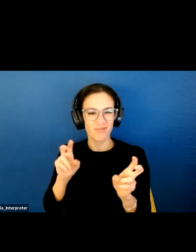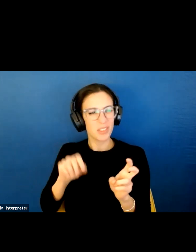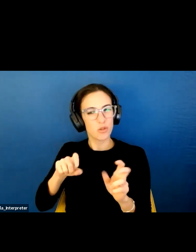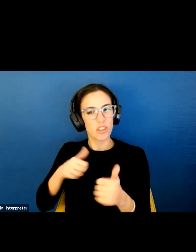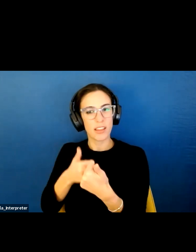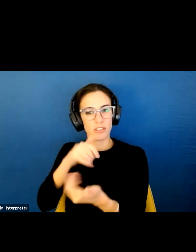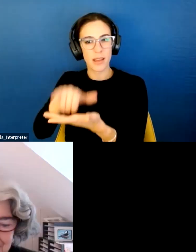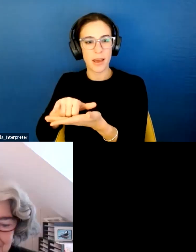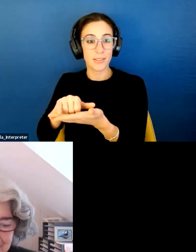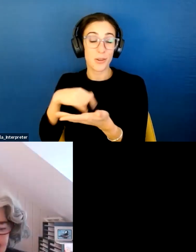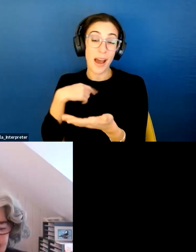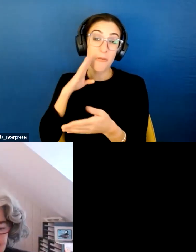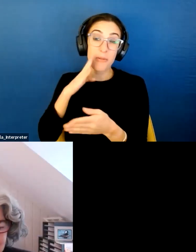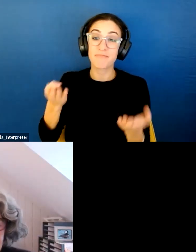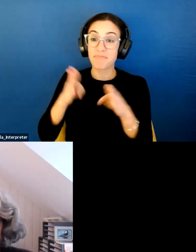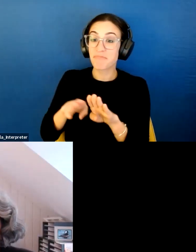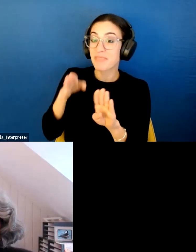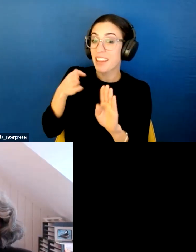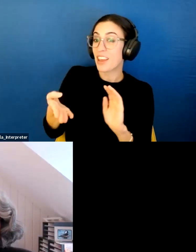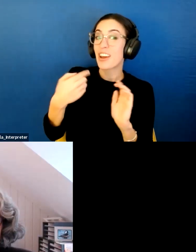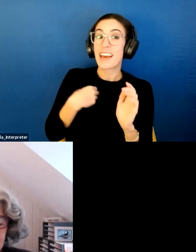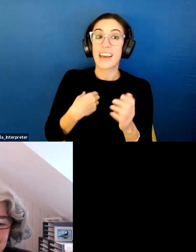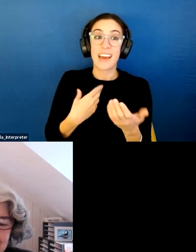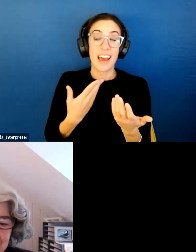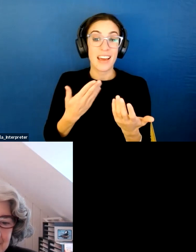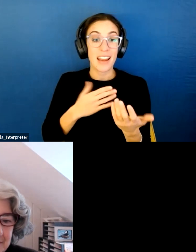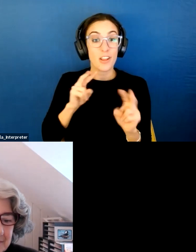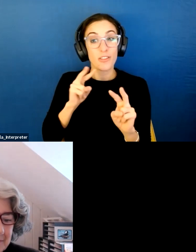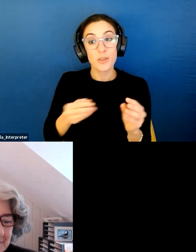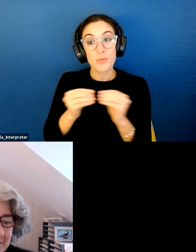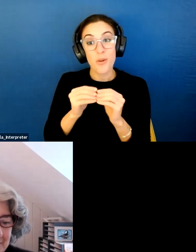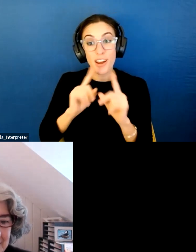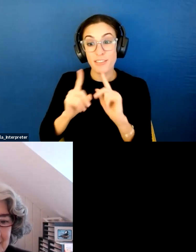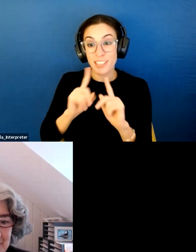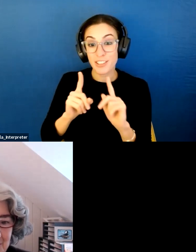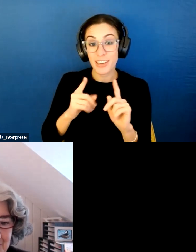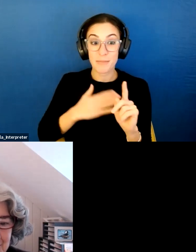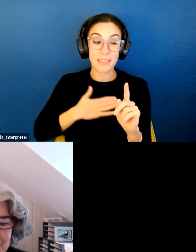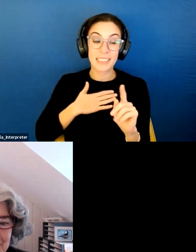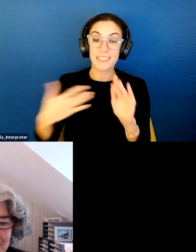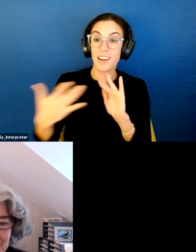continued conversation, and you're always welcome to contact me. Thank you.